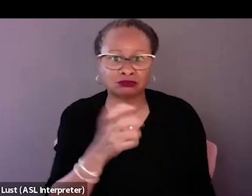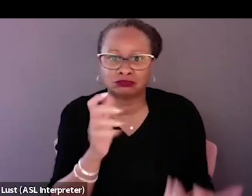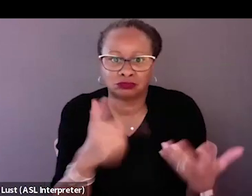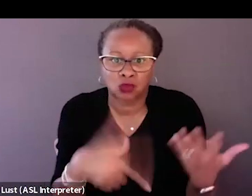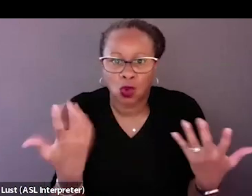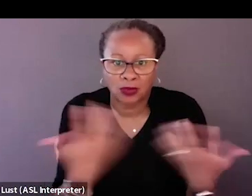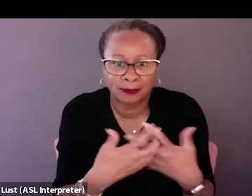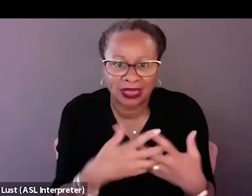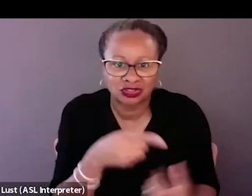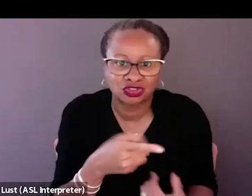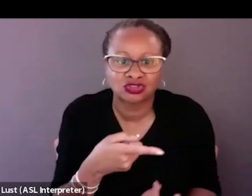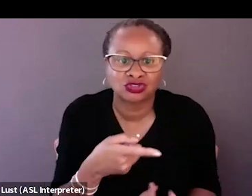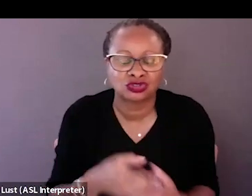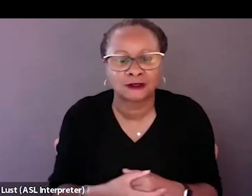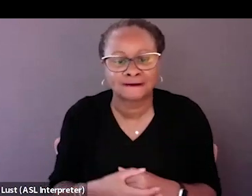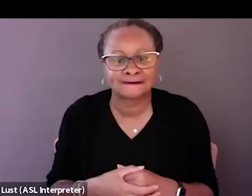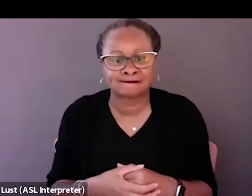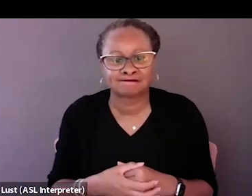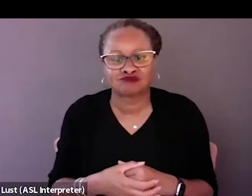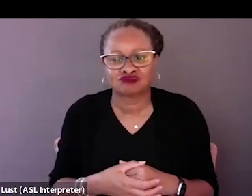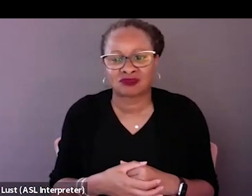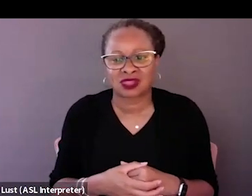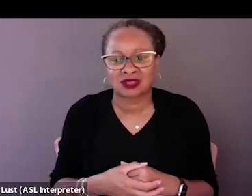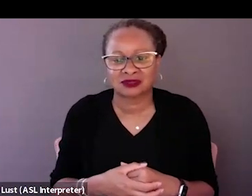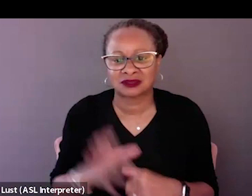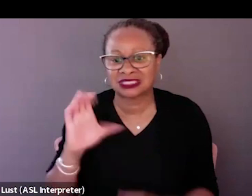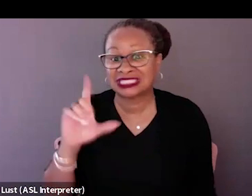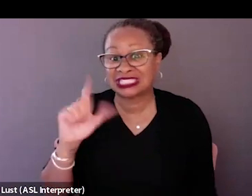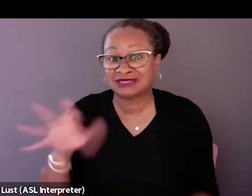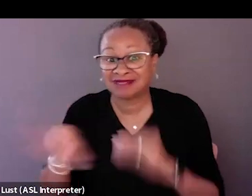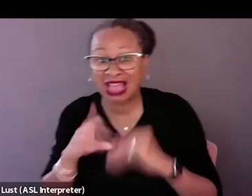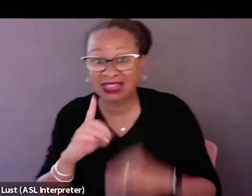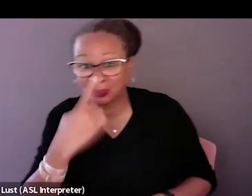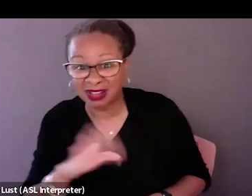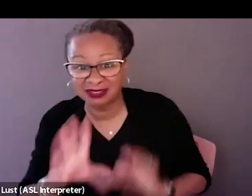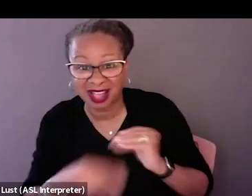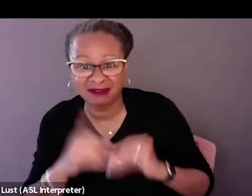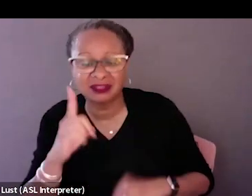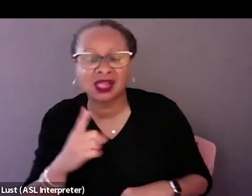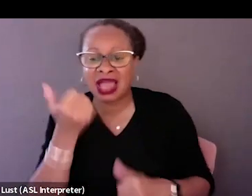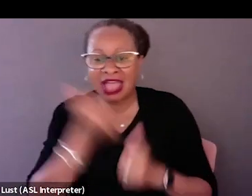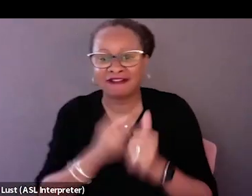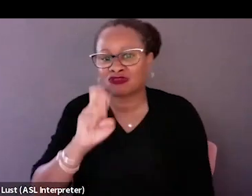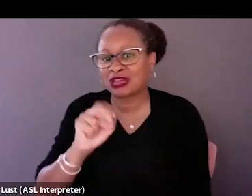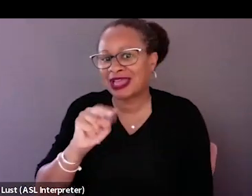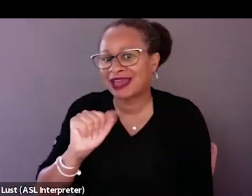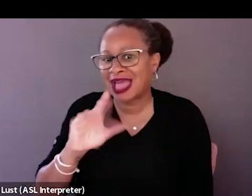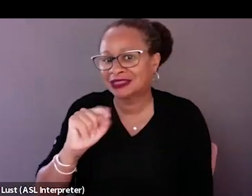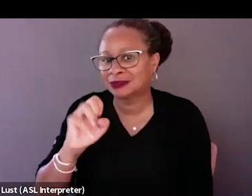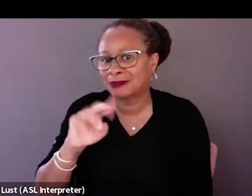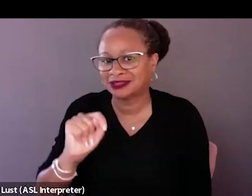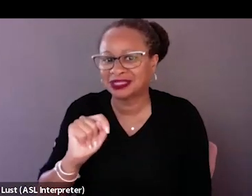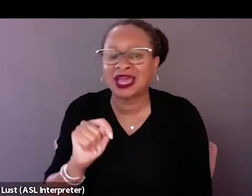which genre would it be? Can I say something here real quick? Yeah. Mm-hmm. Just, every reenactment is pregnant